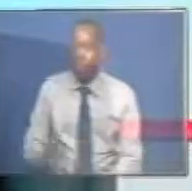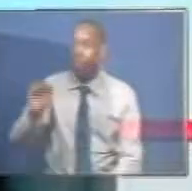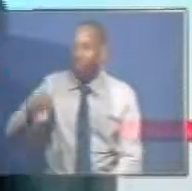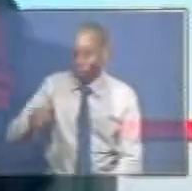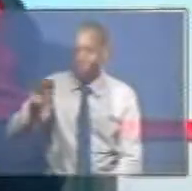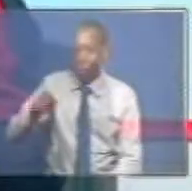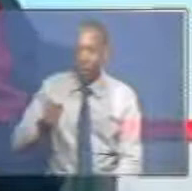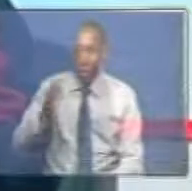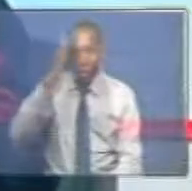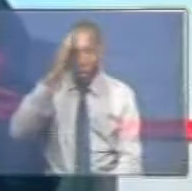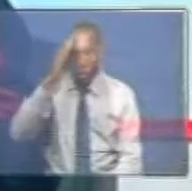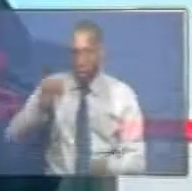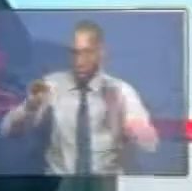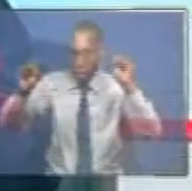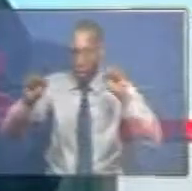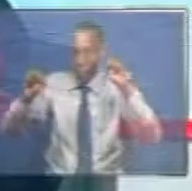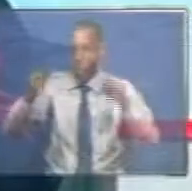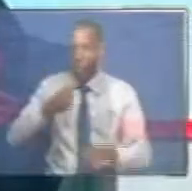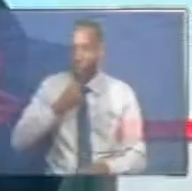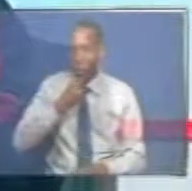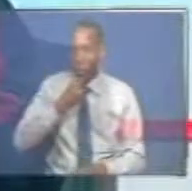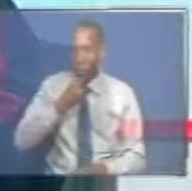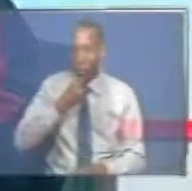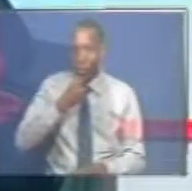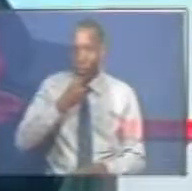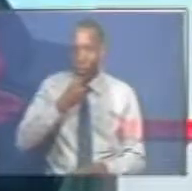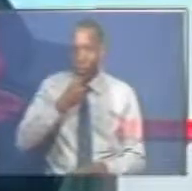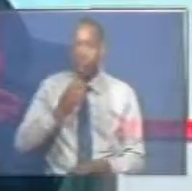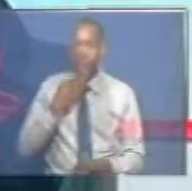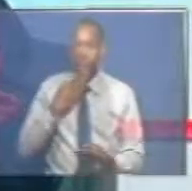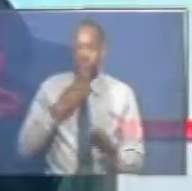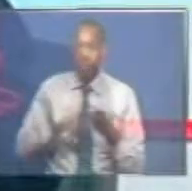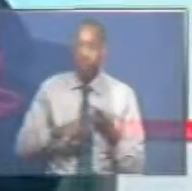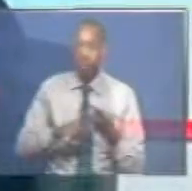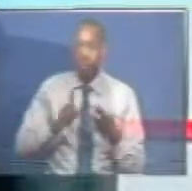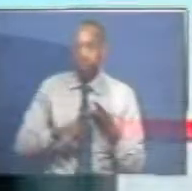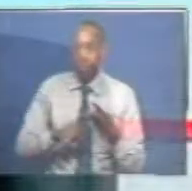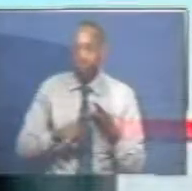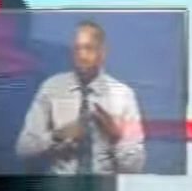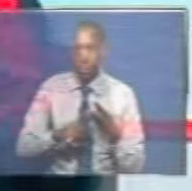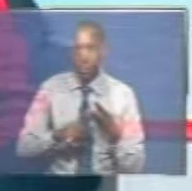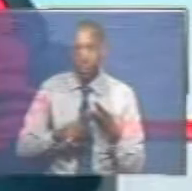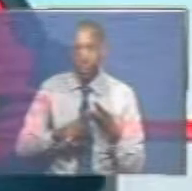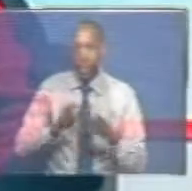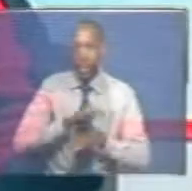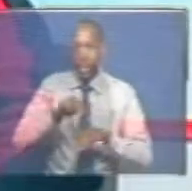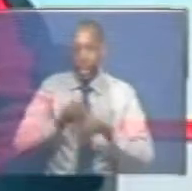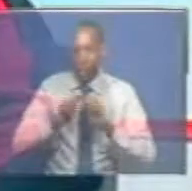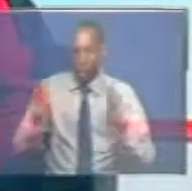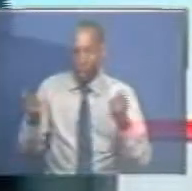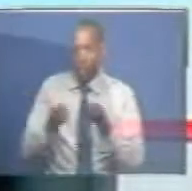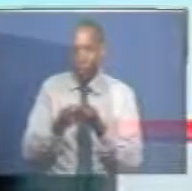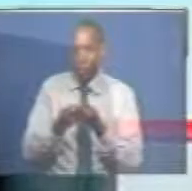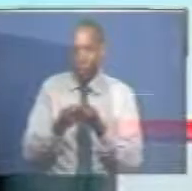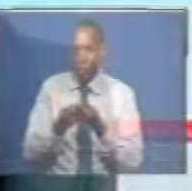Yeah. I know the fans for Gor Mahia, mm-hmm. FC, uh-huh. yeah. and the national team.